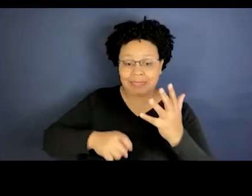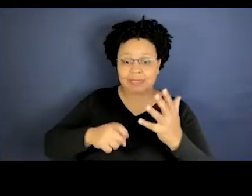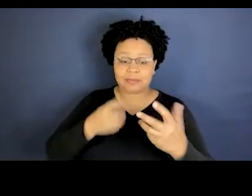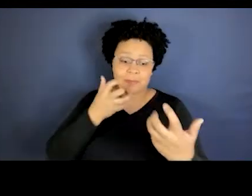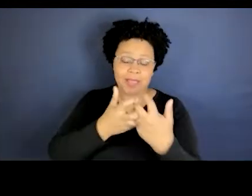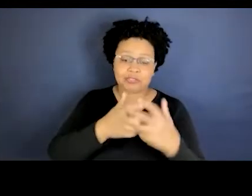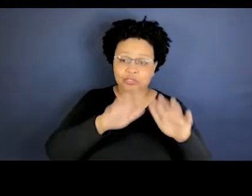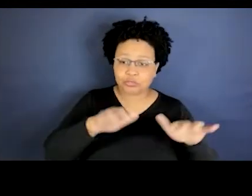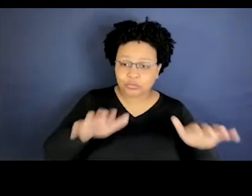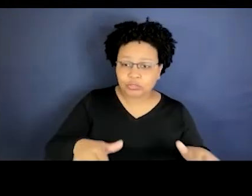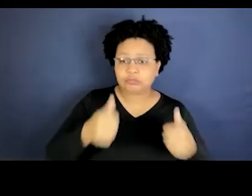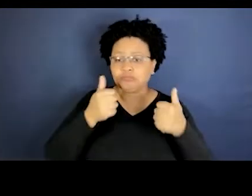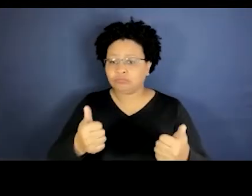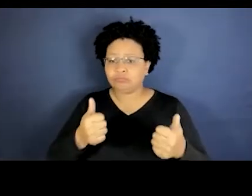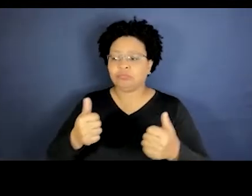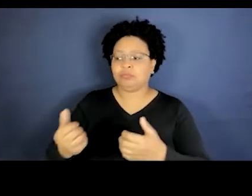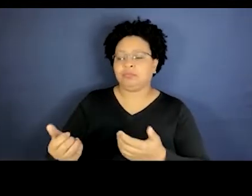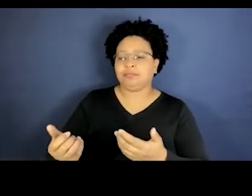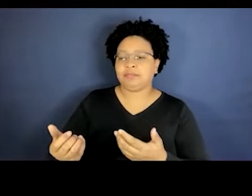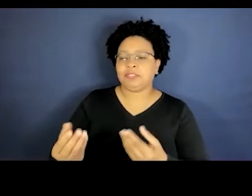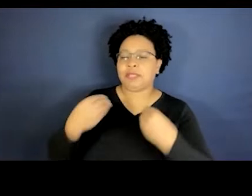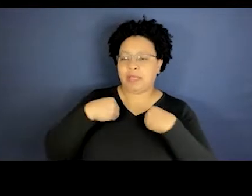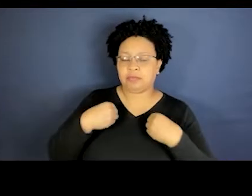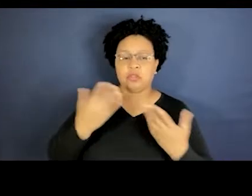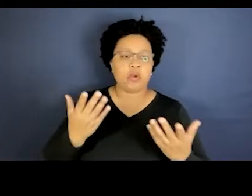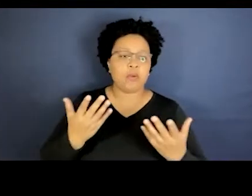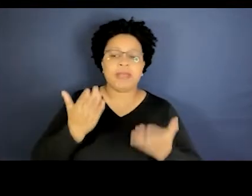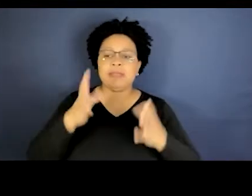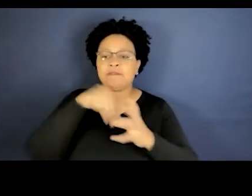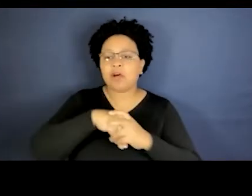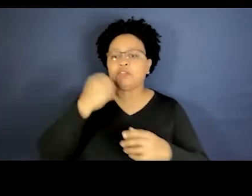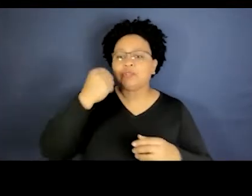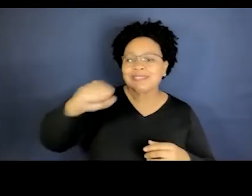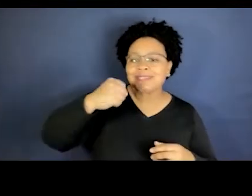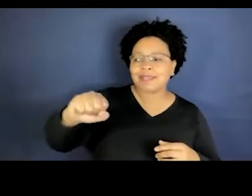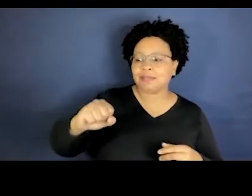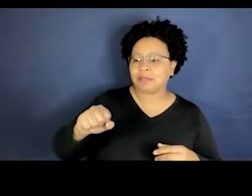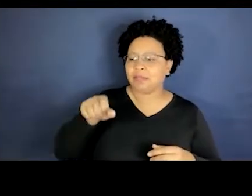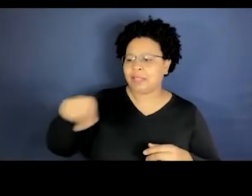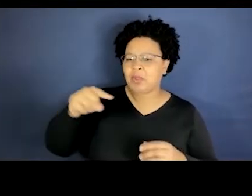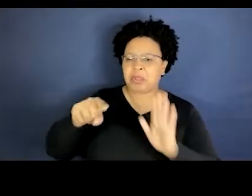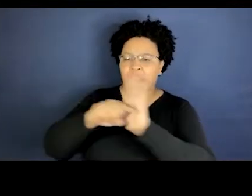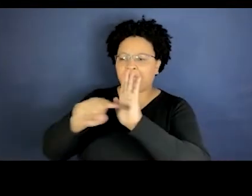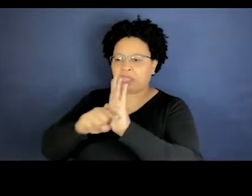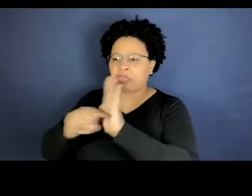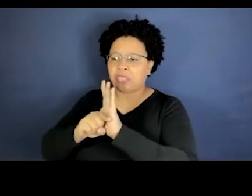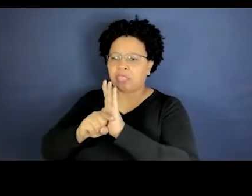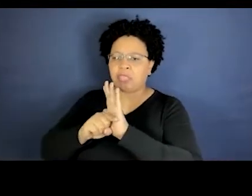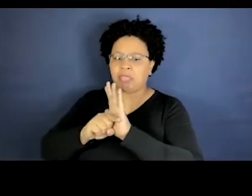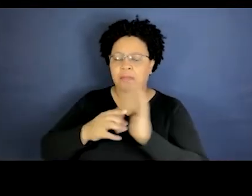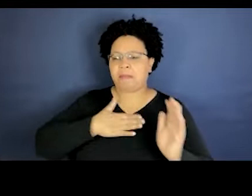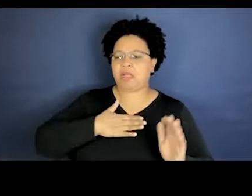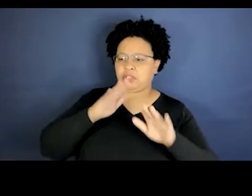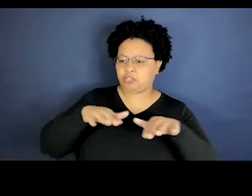in resistance, right? She resisted what was being said about her child, or she connected to